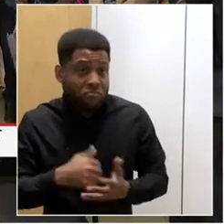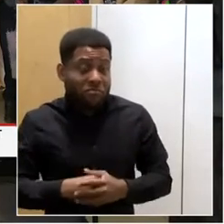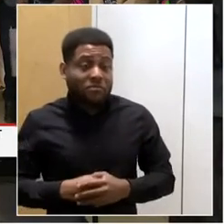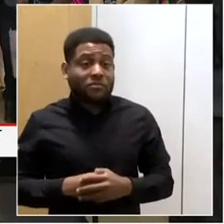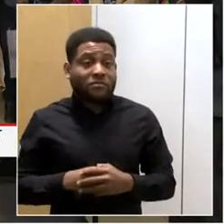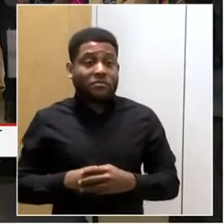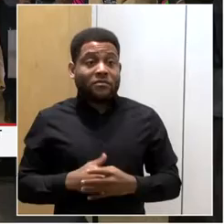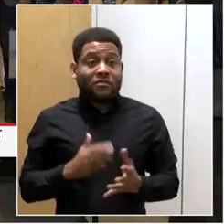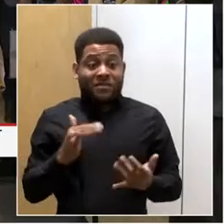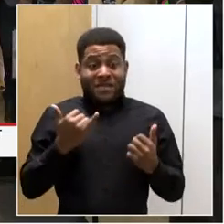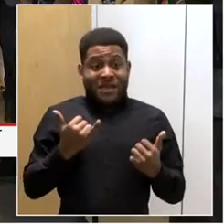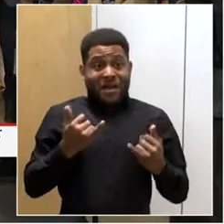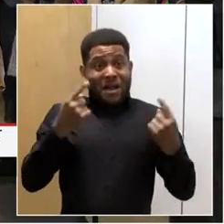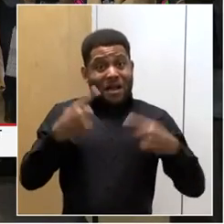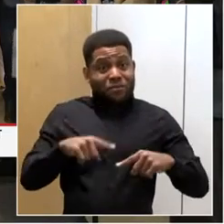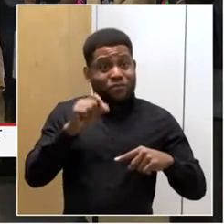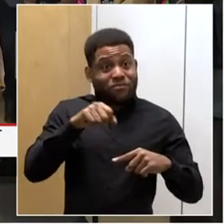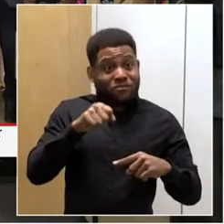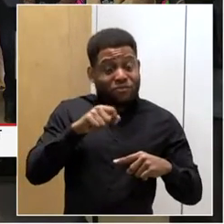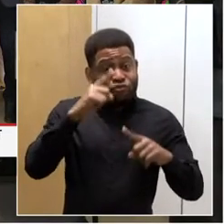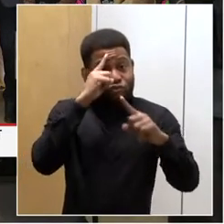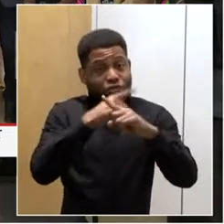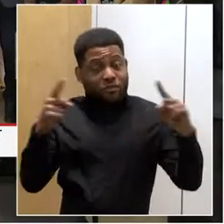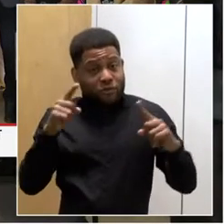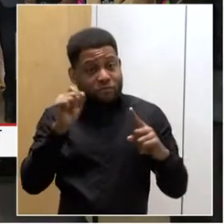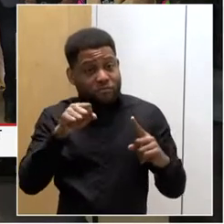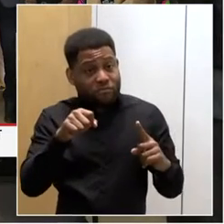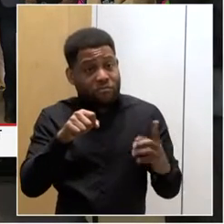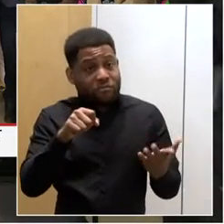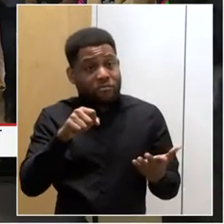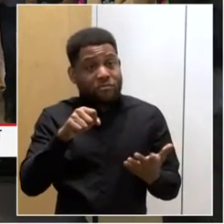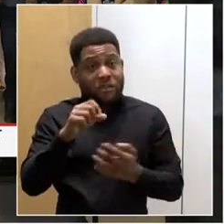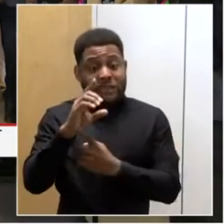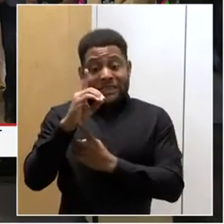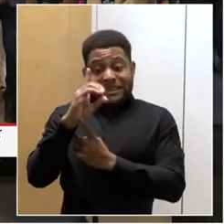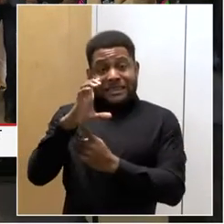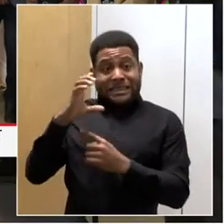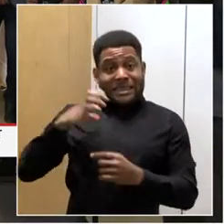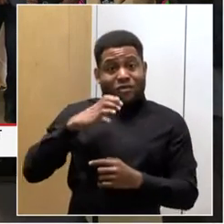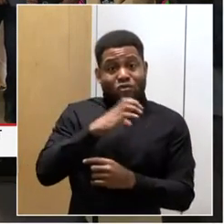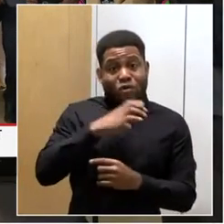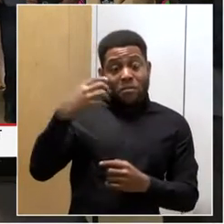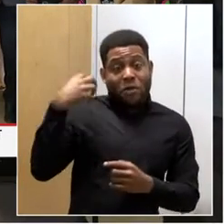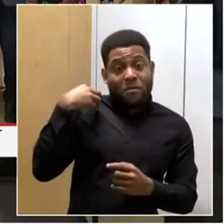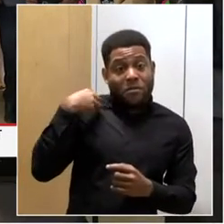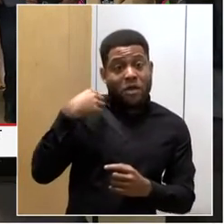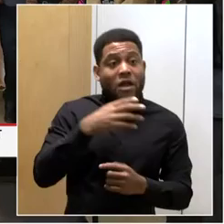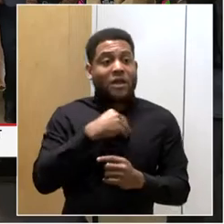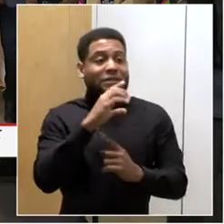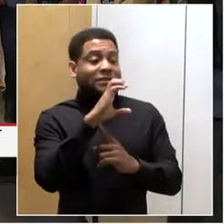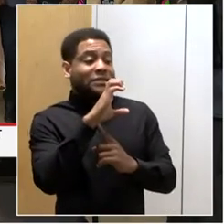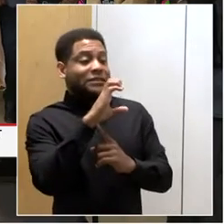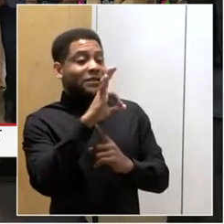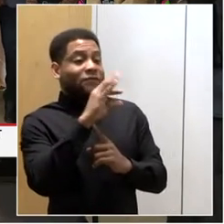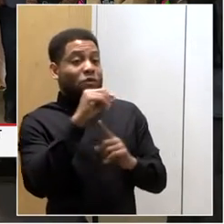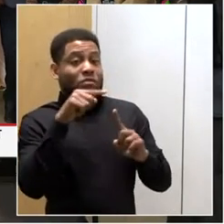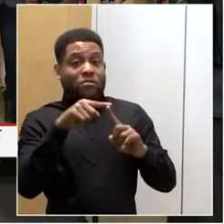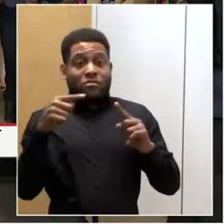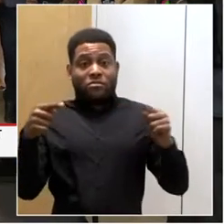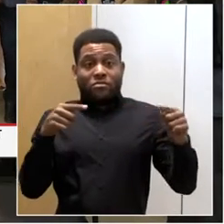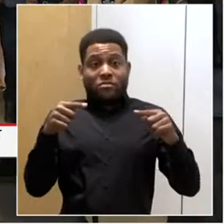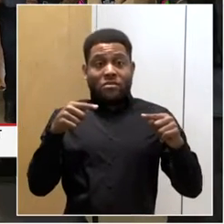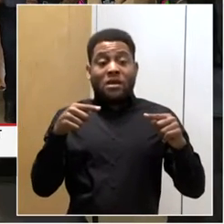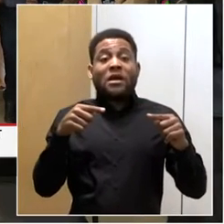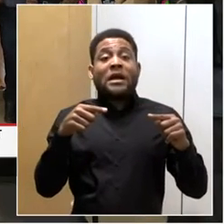disagreement between the chairman and the CFO, and I tend to agree with the chairman on this